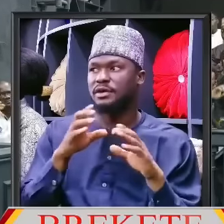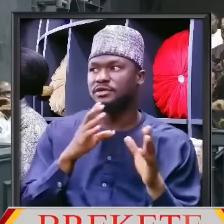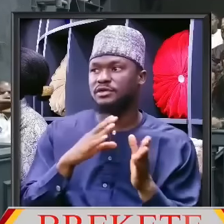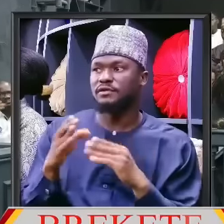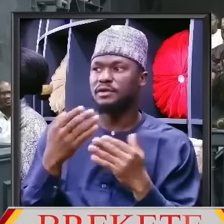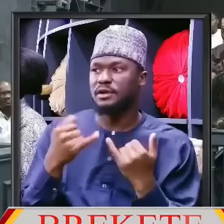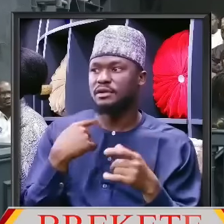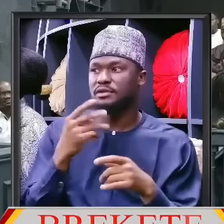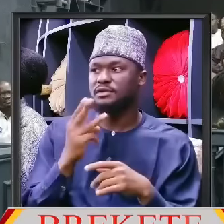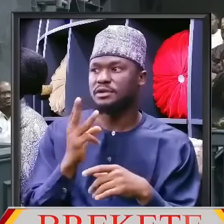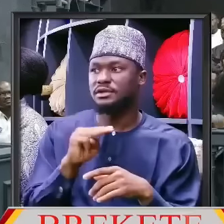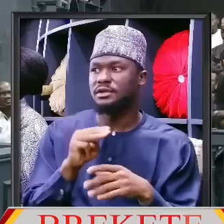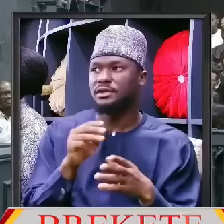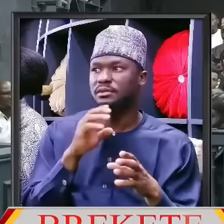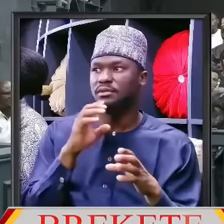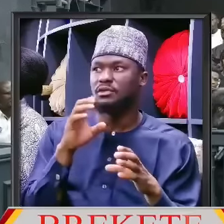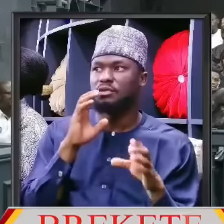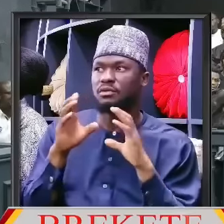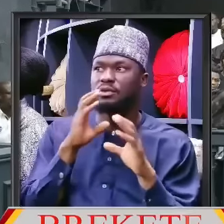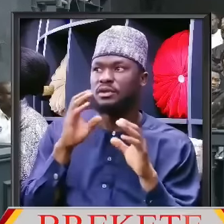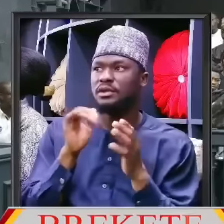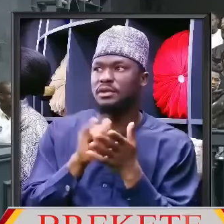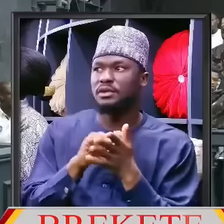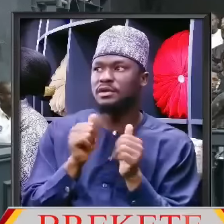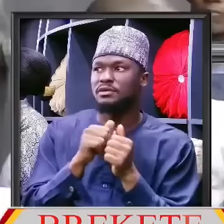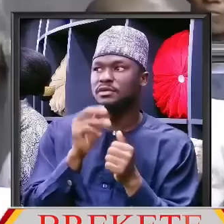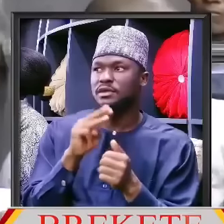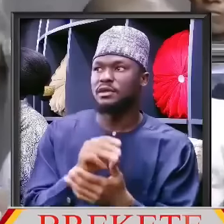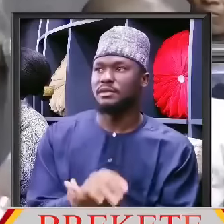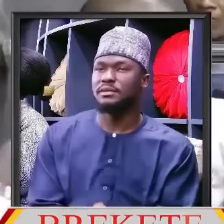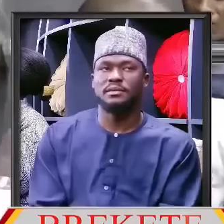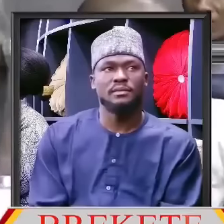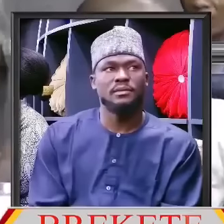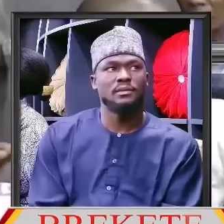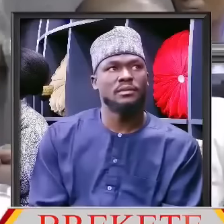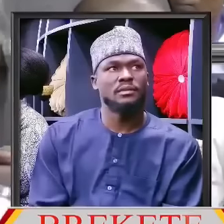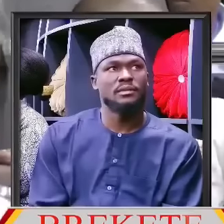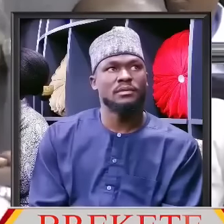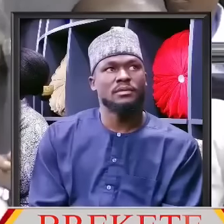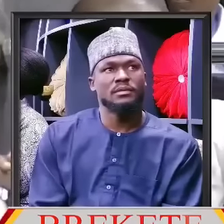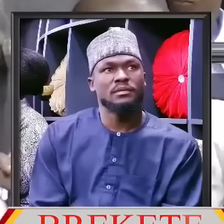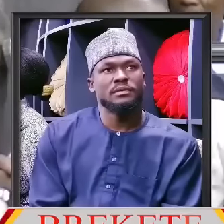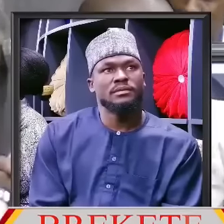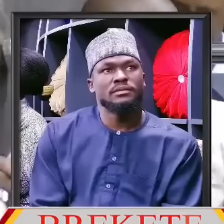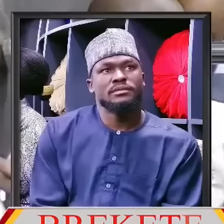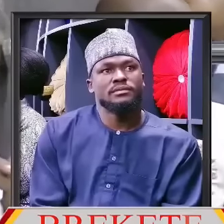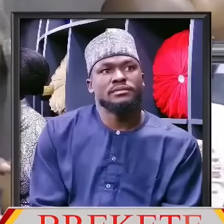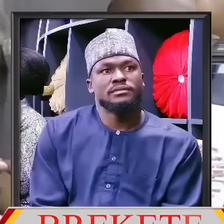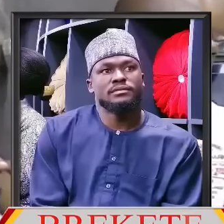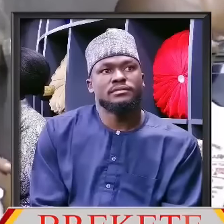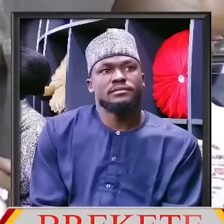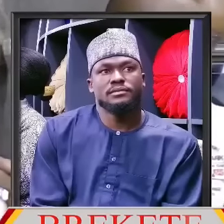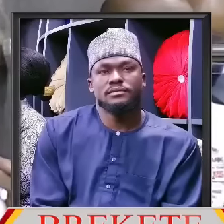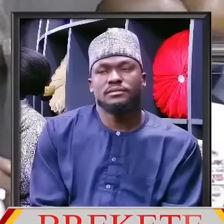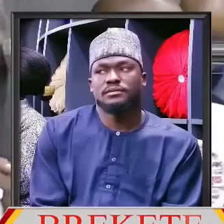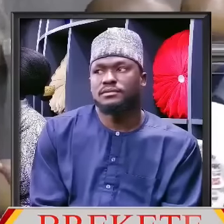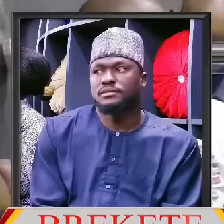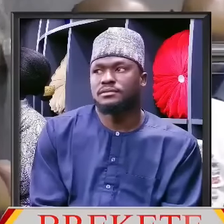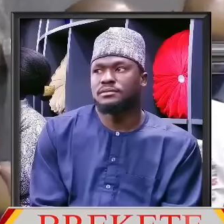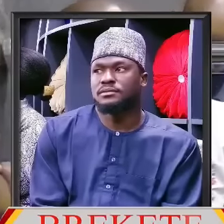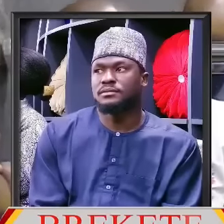them. We don't already do letters to the universities concerned. Delta State